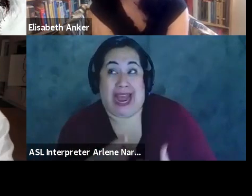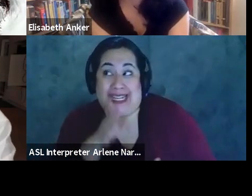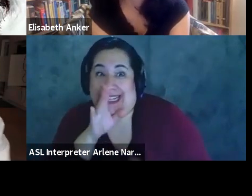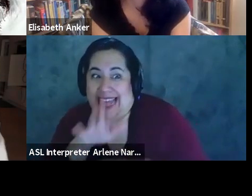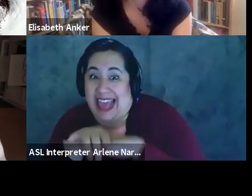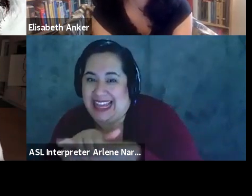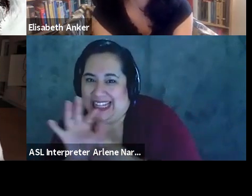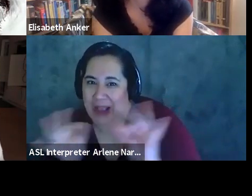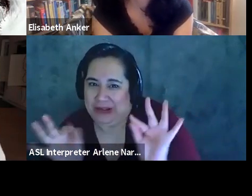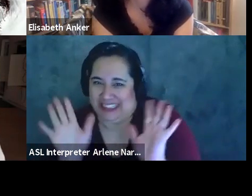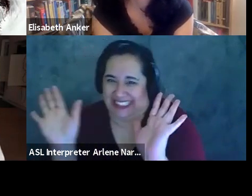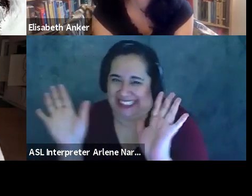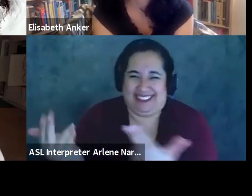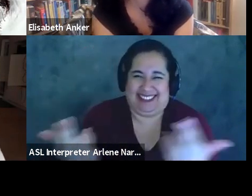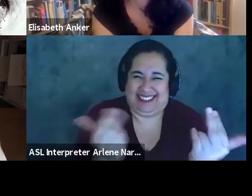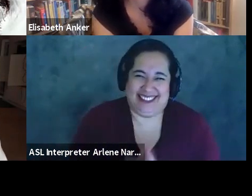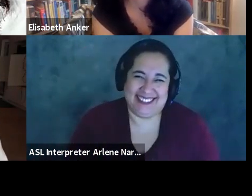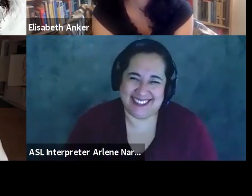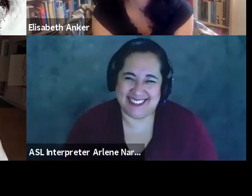English. I